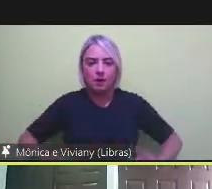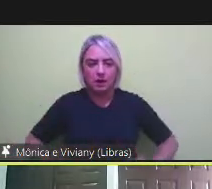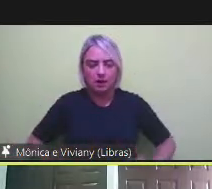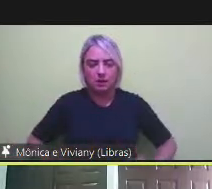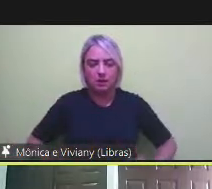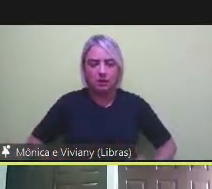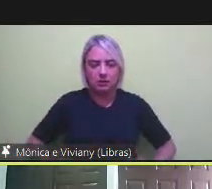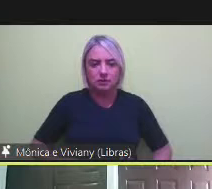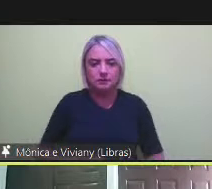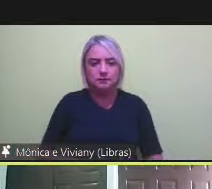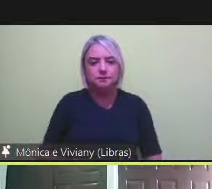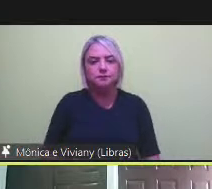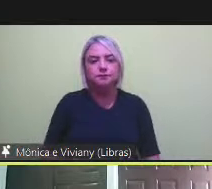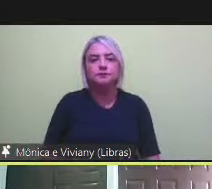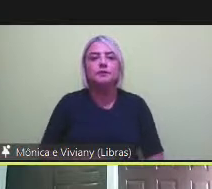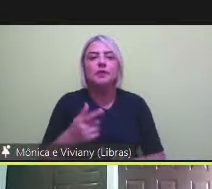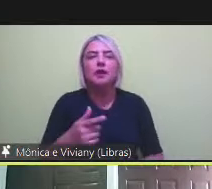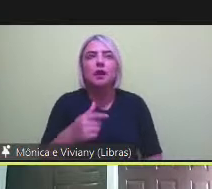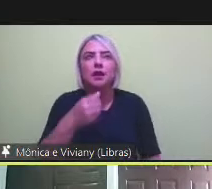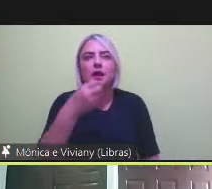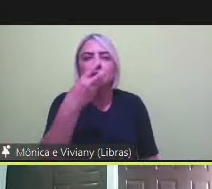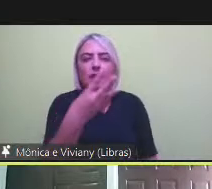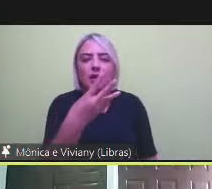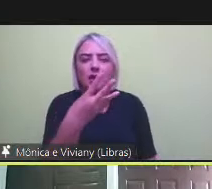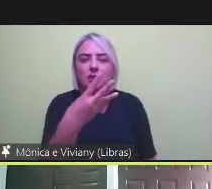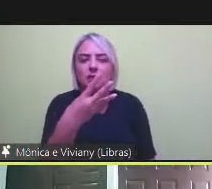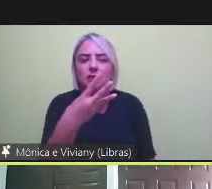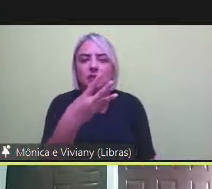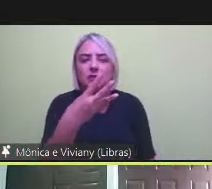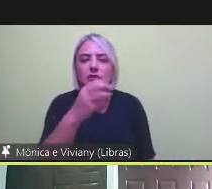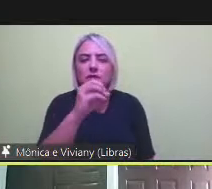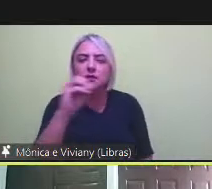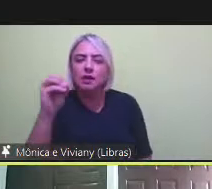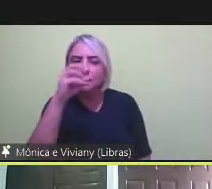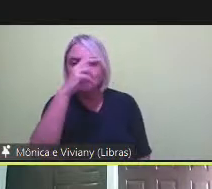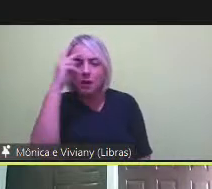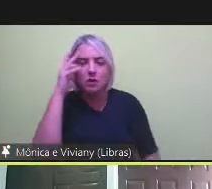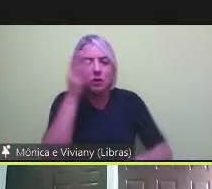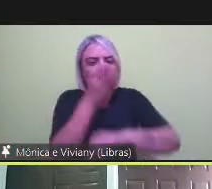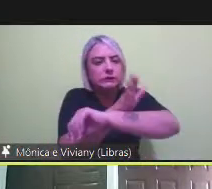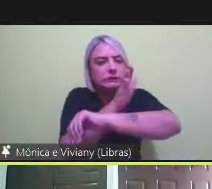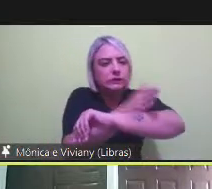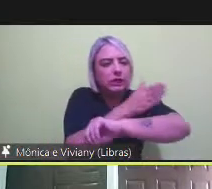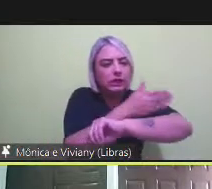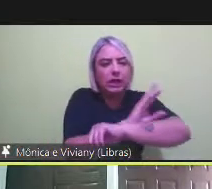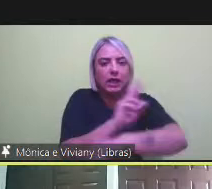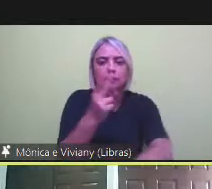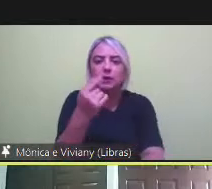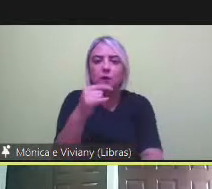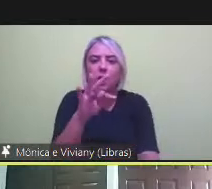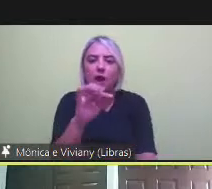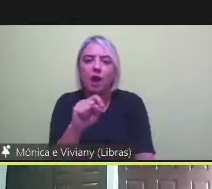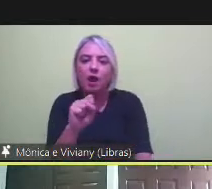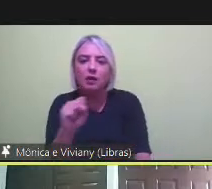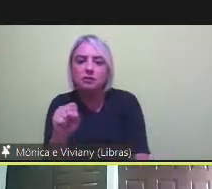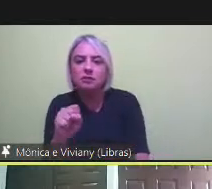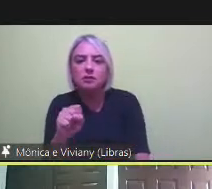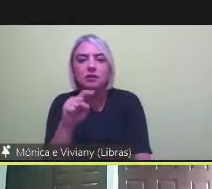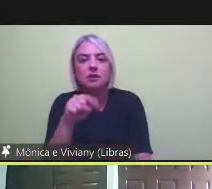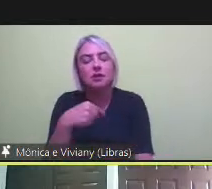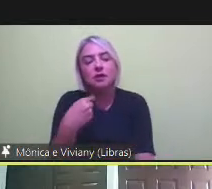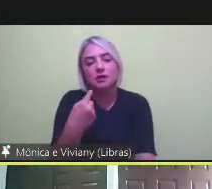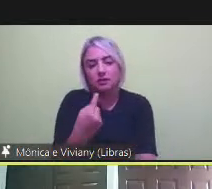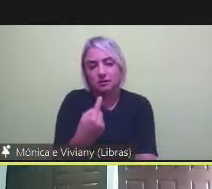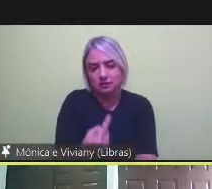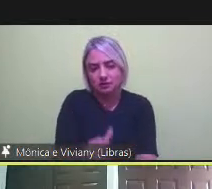300 health staff have been trained by the HEARTS, by local master trainers,